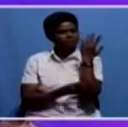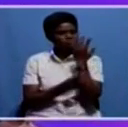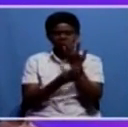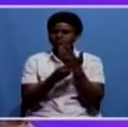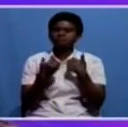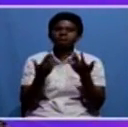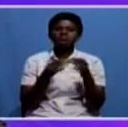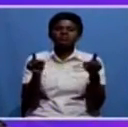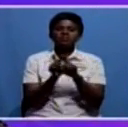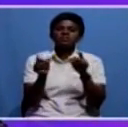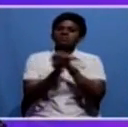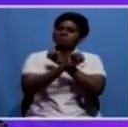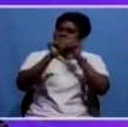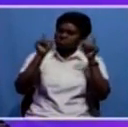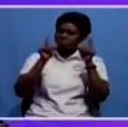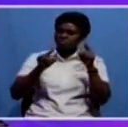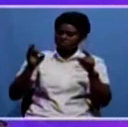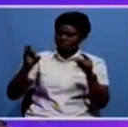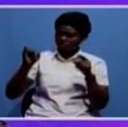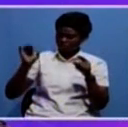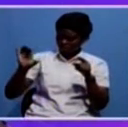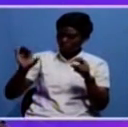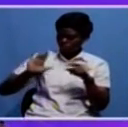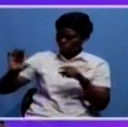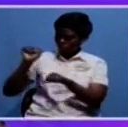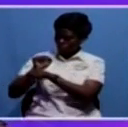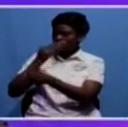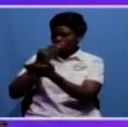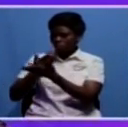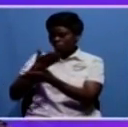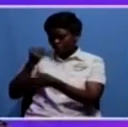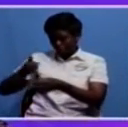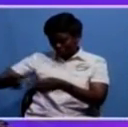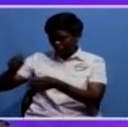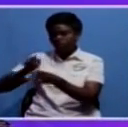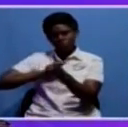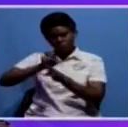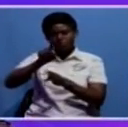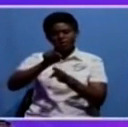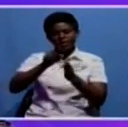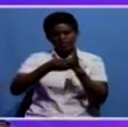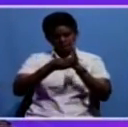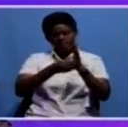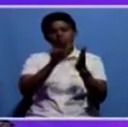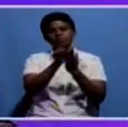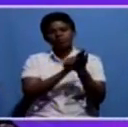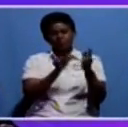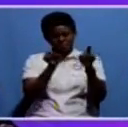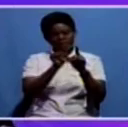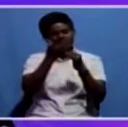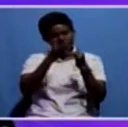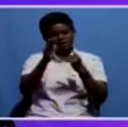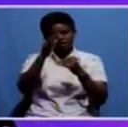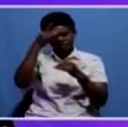we'll wonder. That's why we are saying the FIC is doing a good job, but they have to do it professionally as guided by the law and share